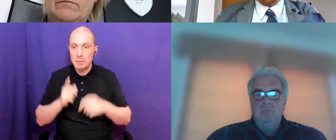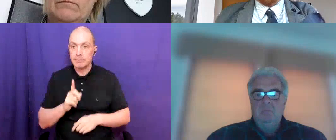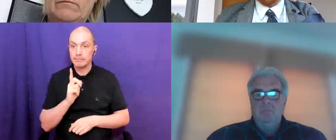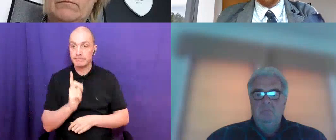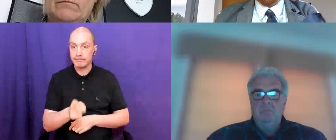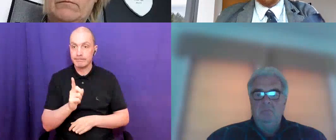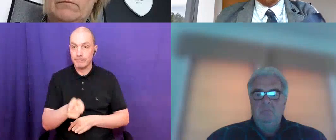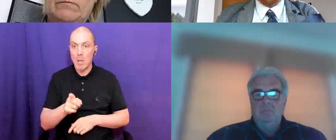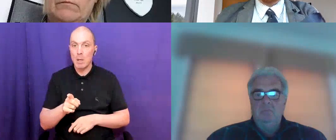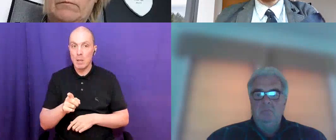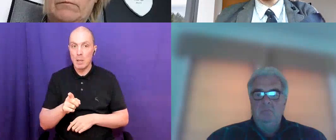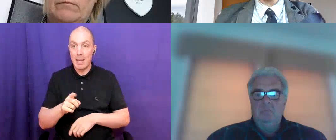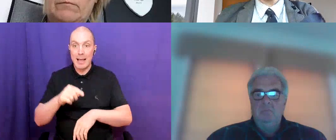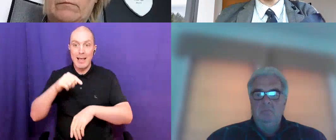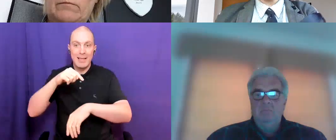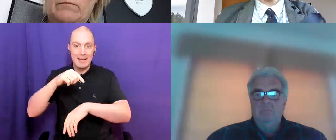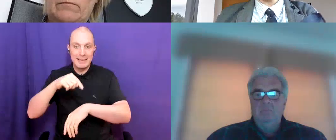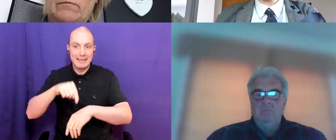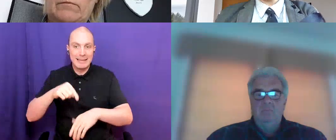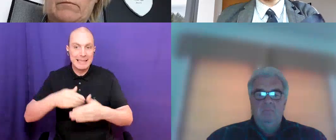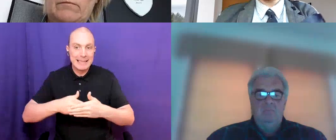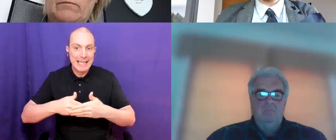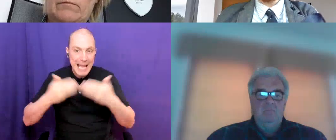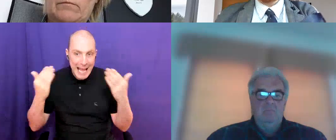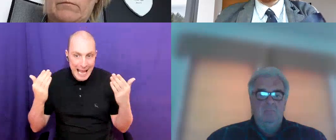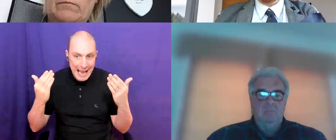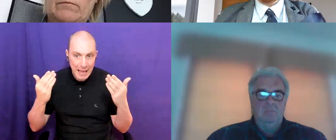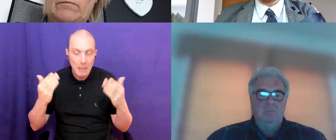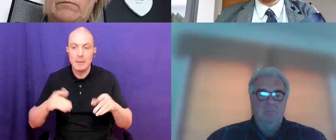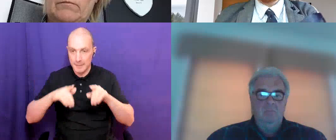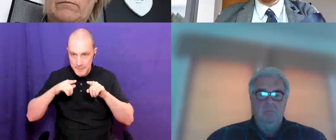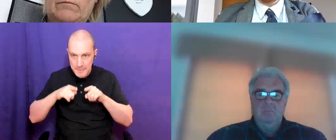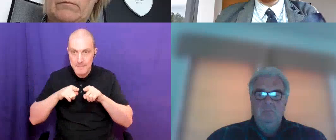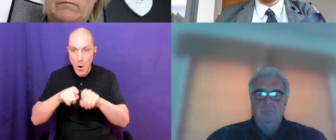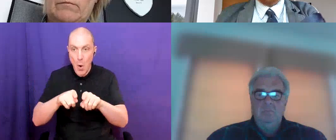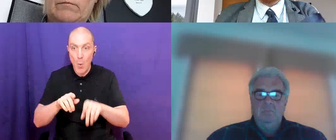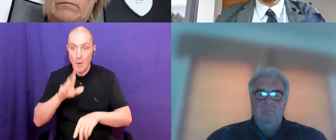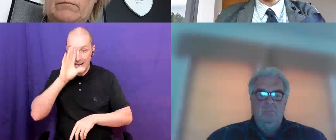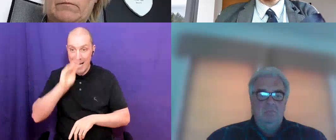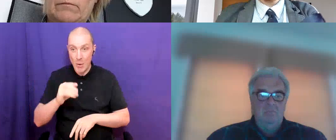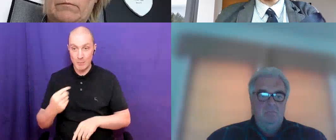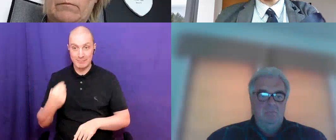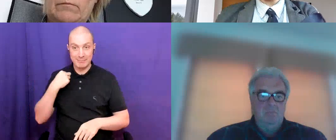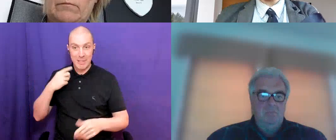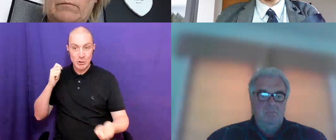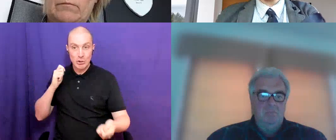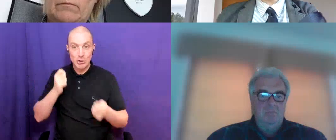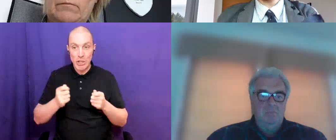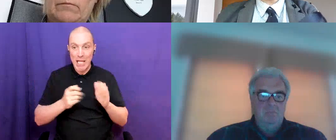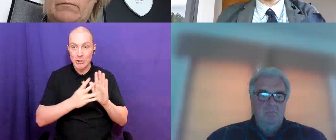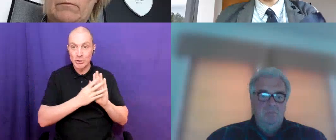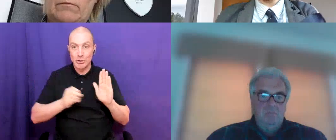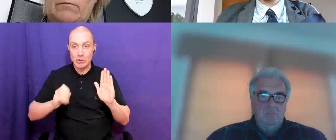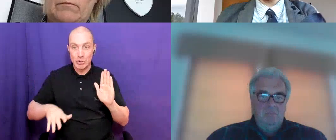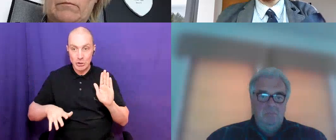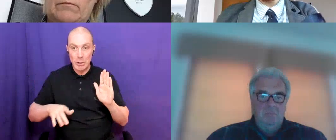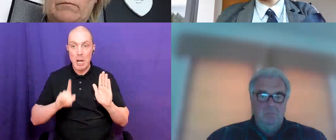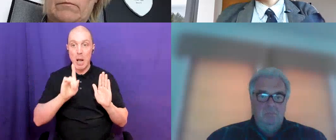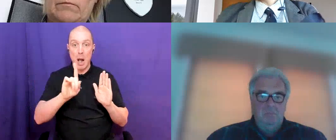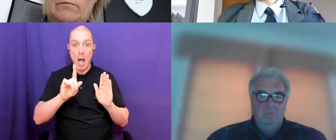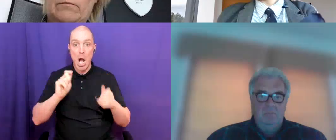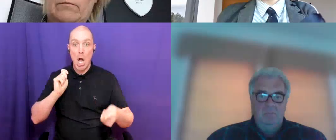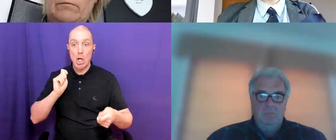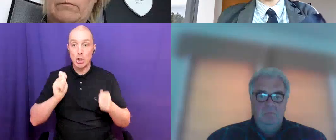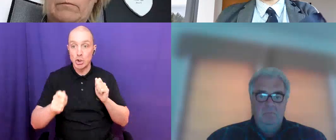be adhered to within polling places. So just be aware that that has changed fairly recently, but if there is a further change, we